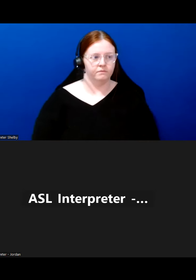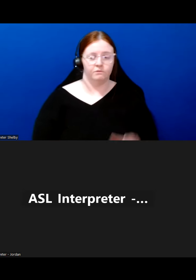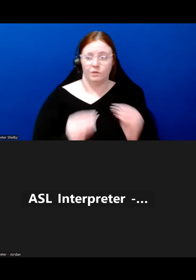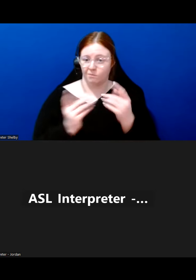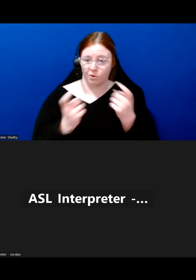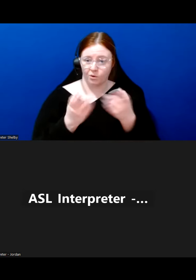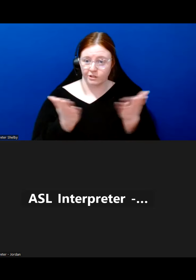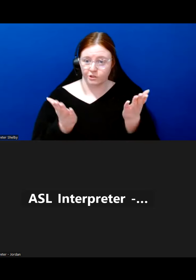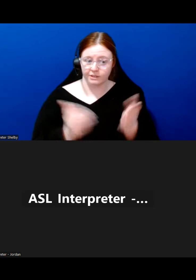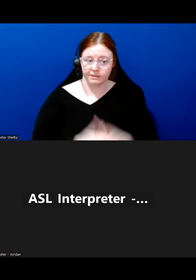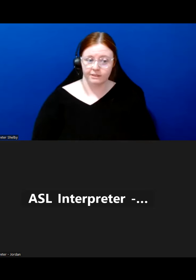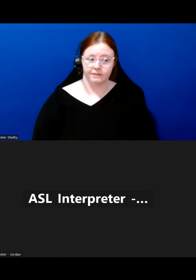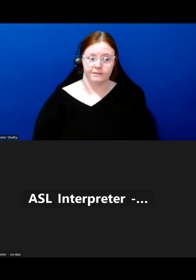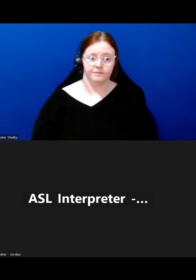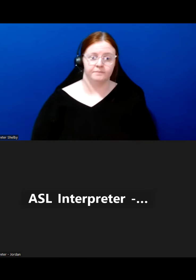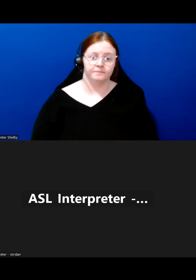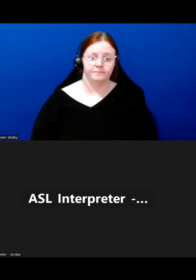for Karla and Ian?